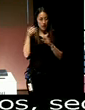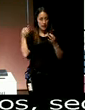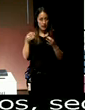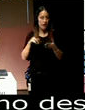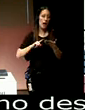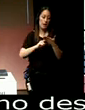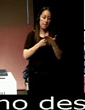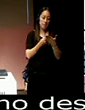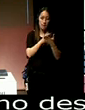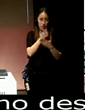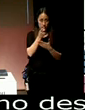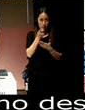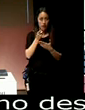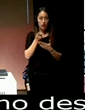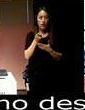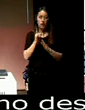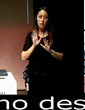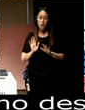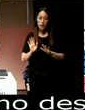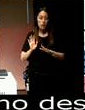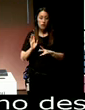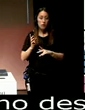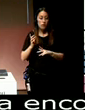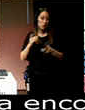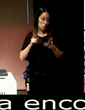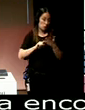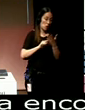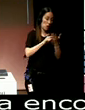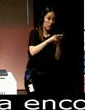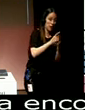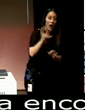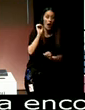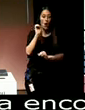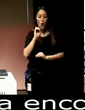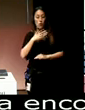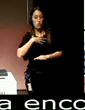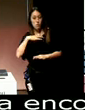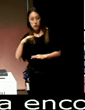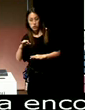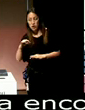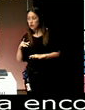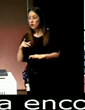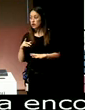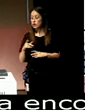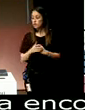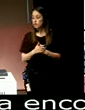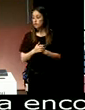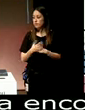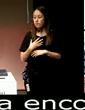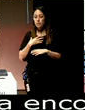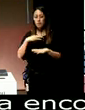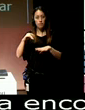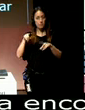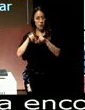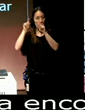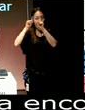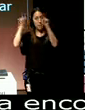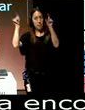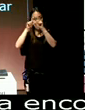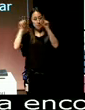engine available on every page in the navigation bar. In that search engine, you